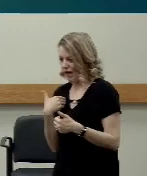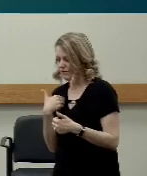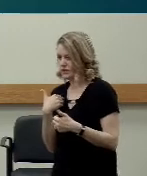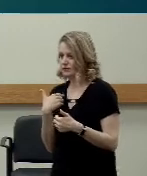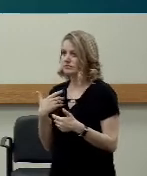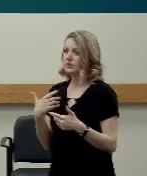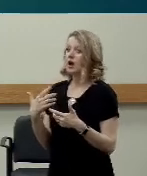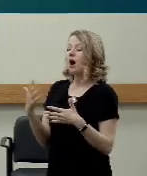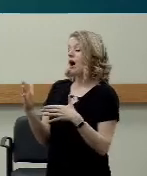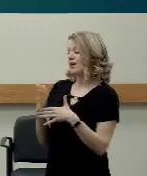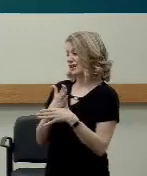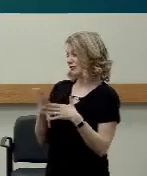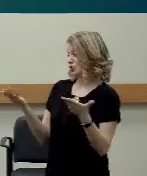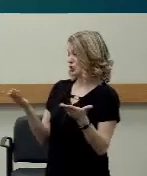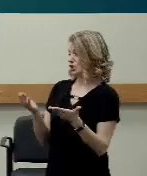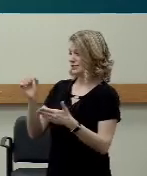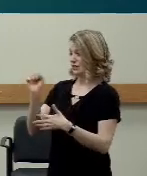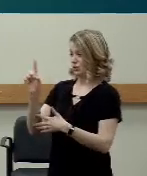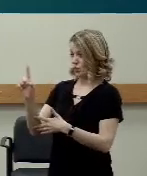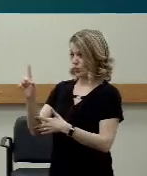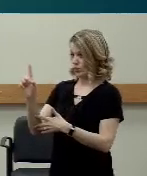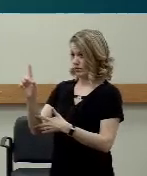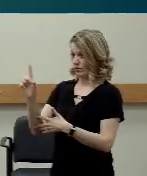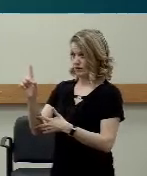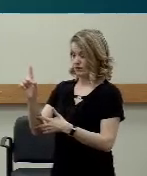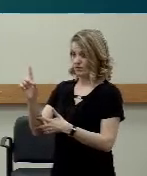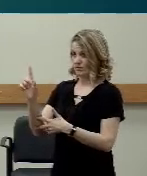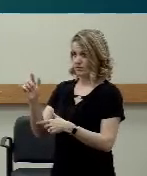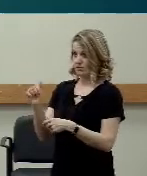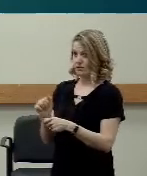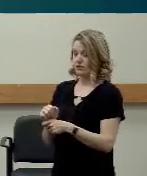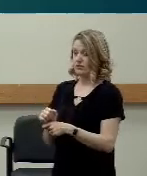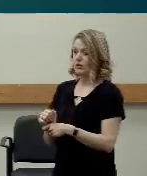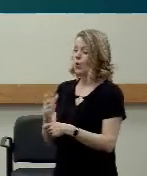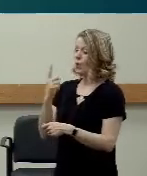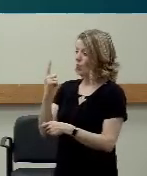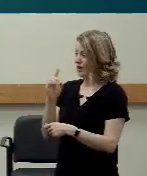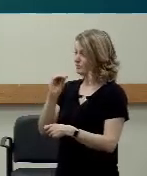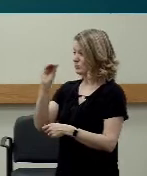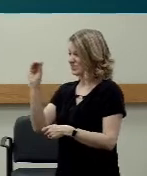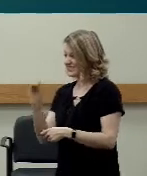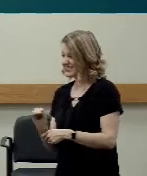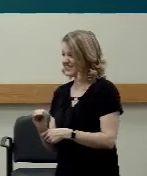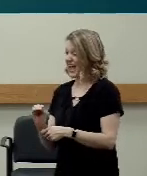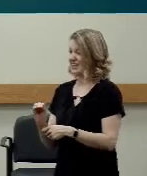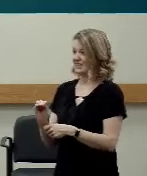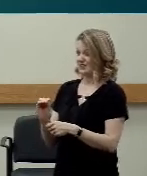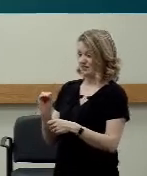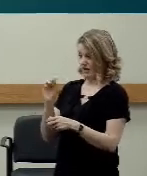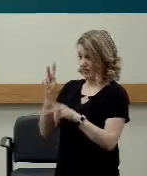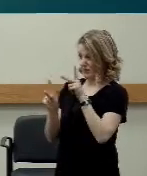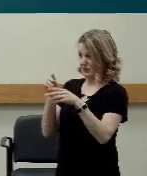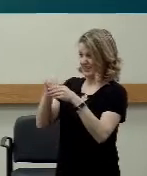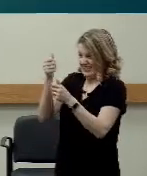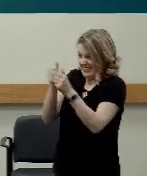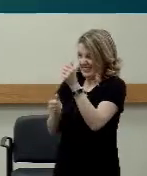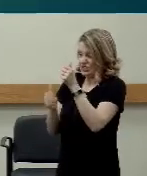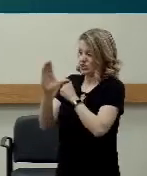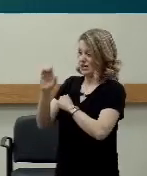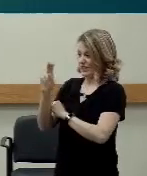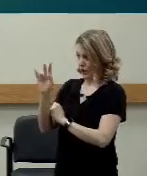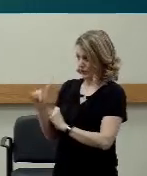South Dakota, 1% of our counties across the state, 1% of the county populations are